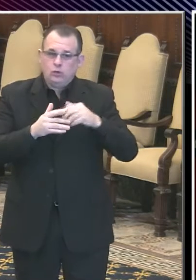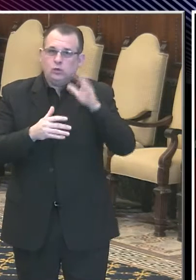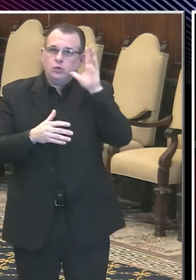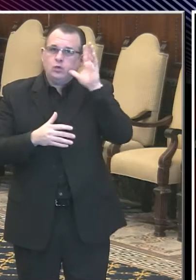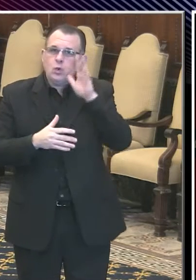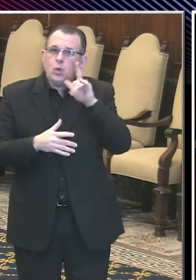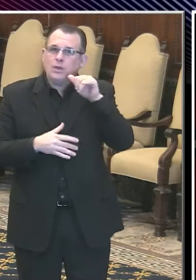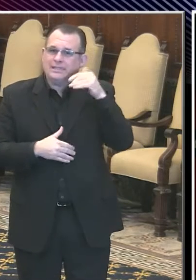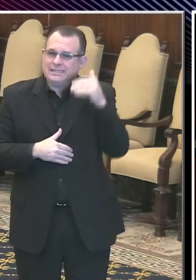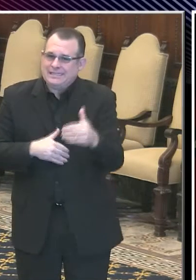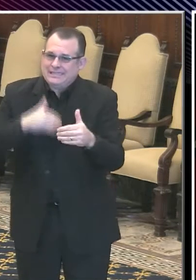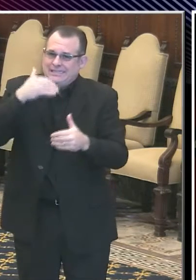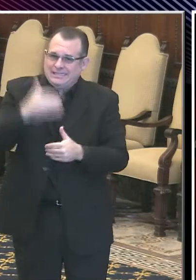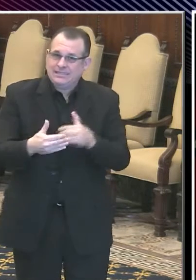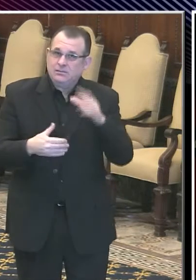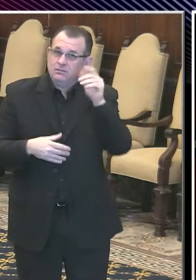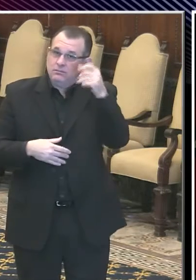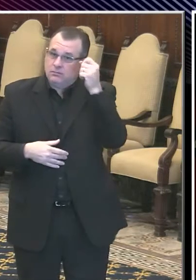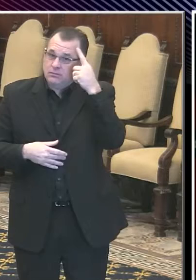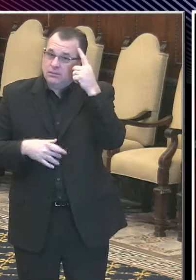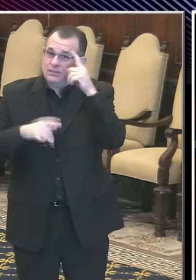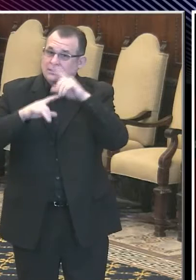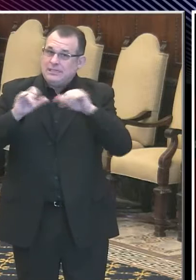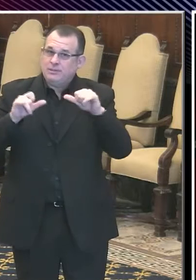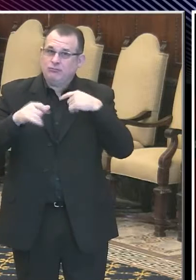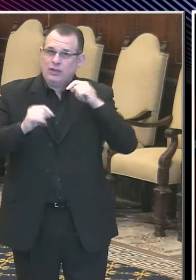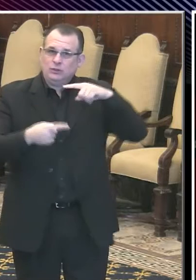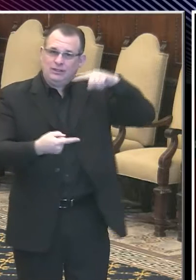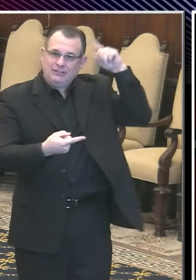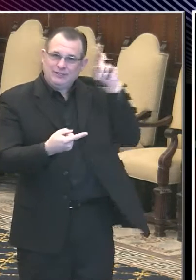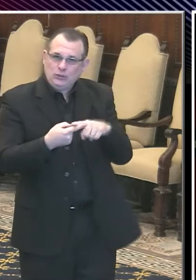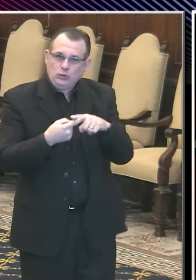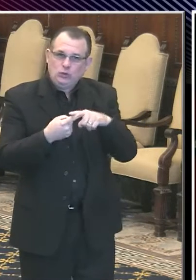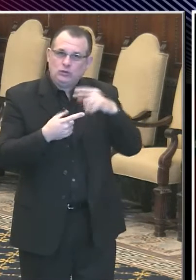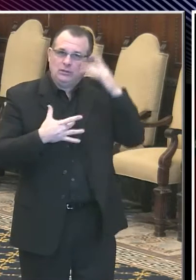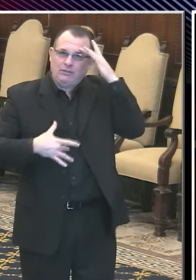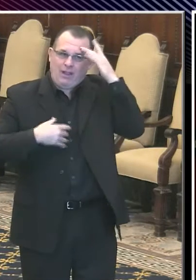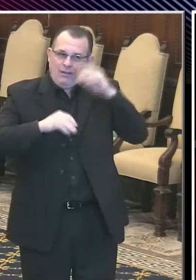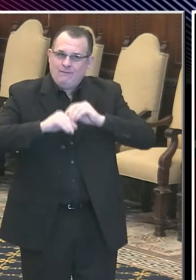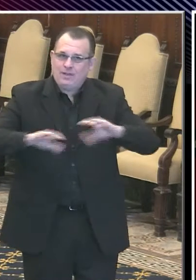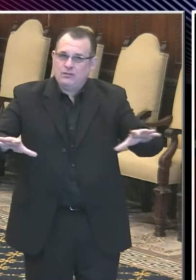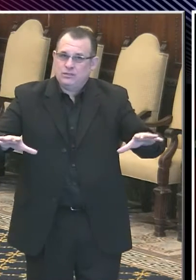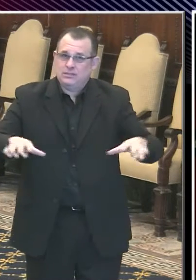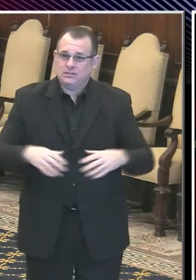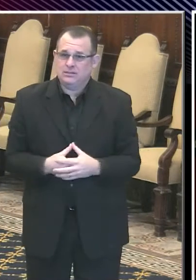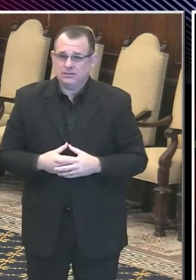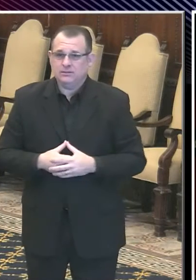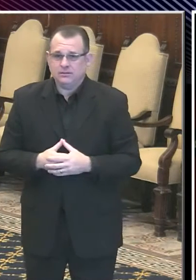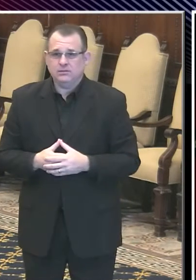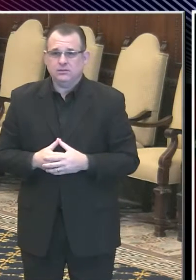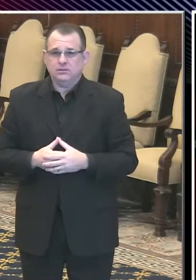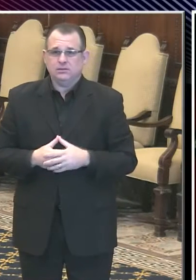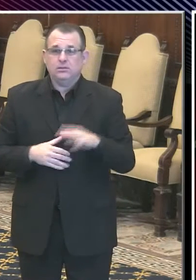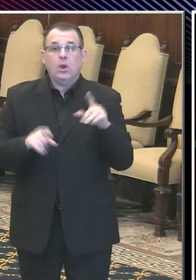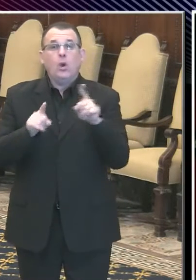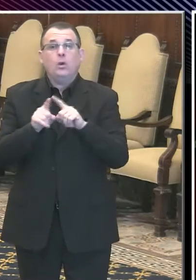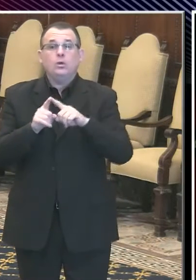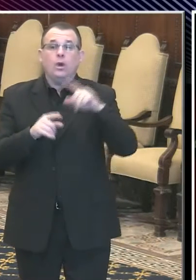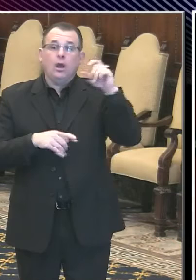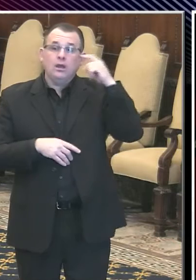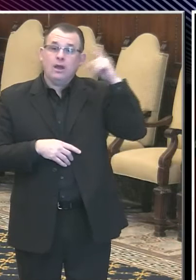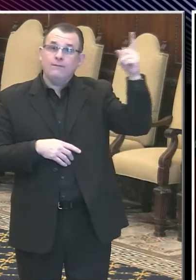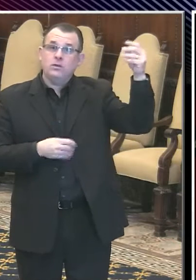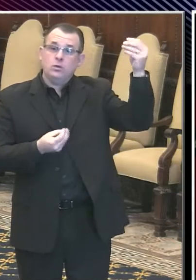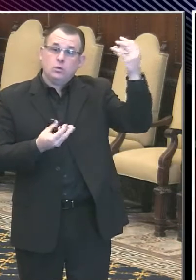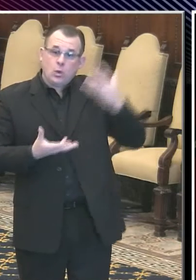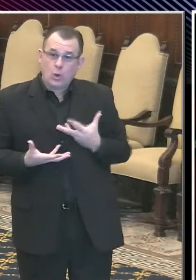the spread of this virus. I also want to announce that in line with the governor's recommendations, golf courses in Philadelphia are able to reopen beginning Friday,